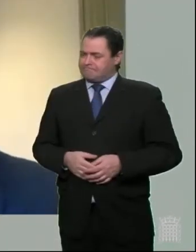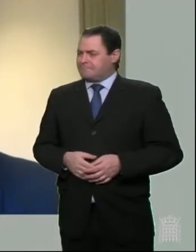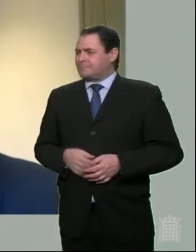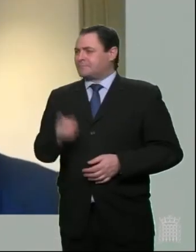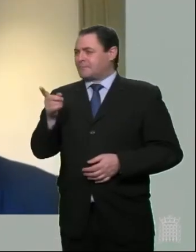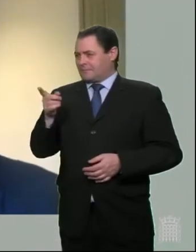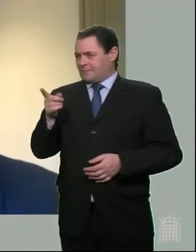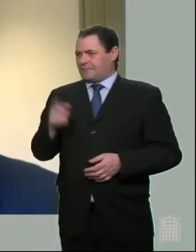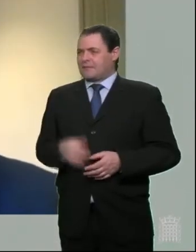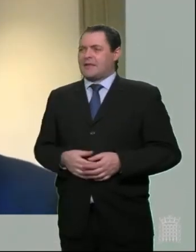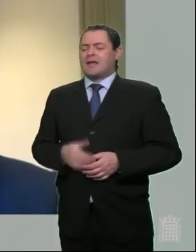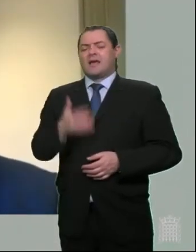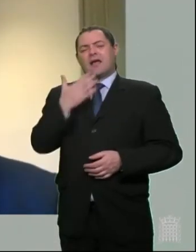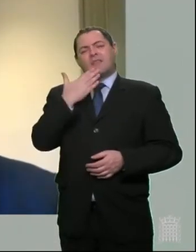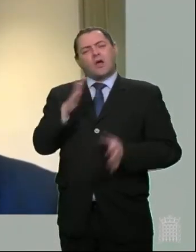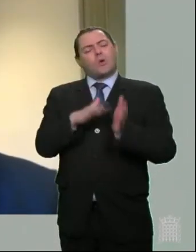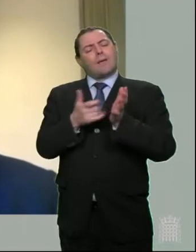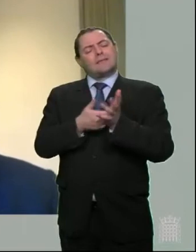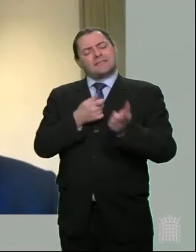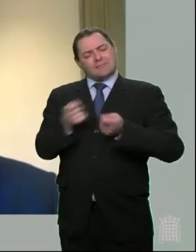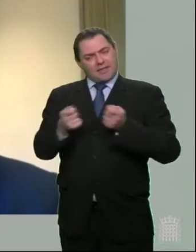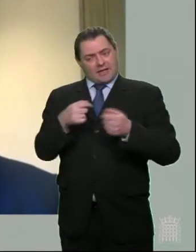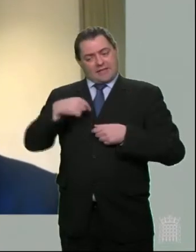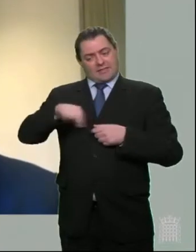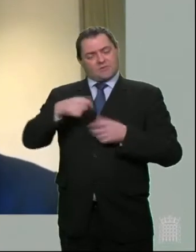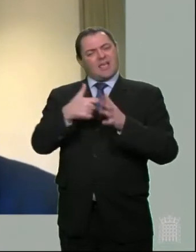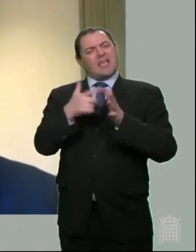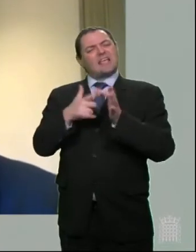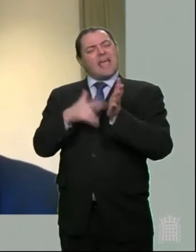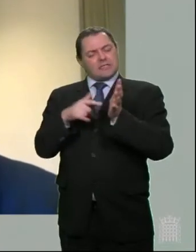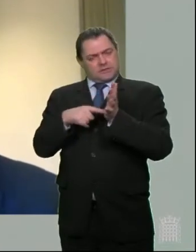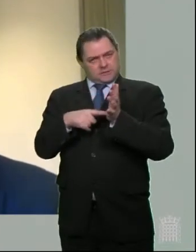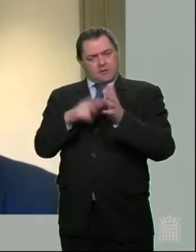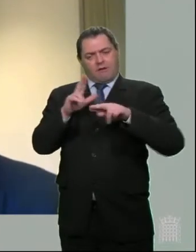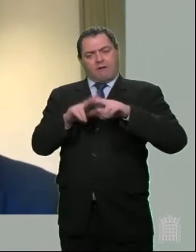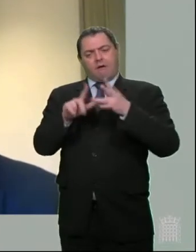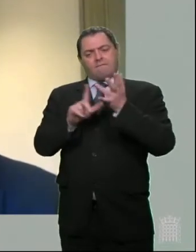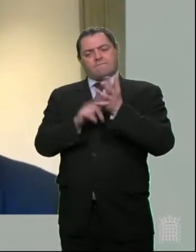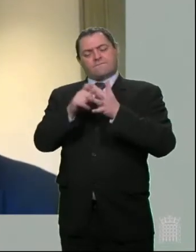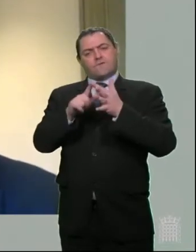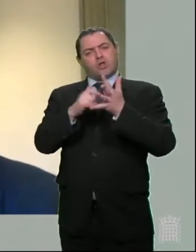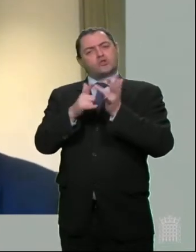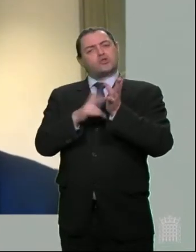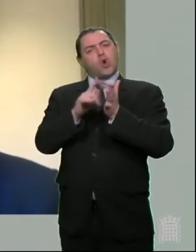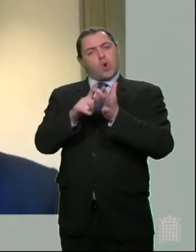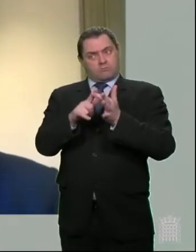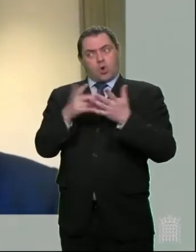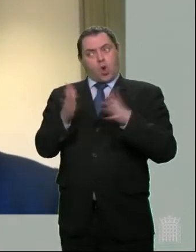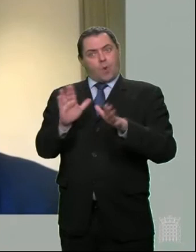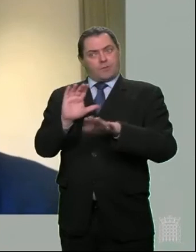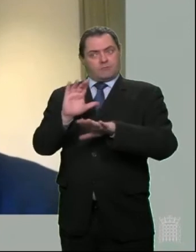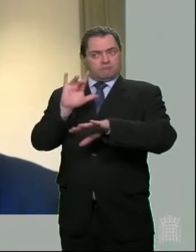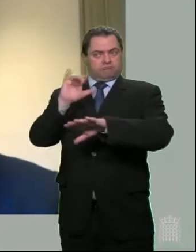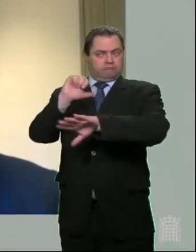Speaker. This week, Kent's first COVID mass vaccination centre opened in Folkestone and is working now along with our 3 GP-led hubs